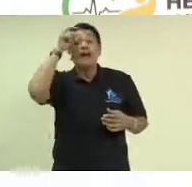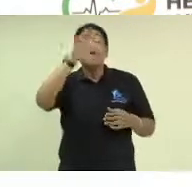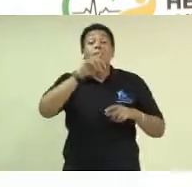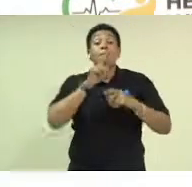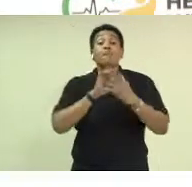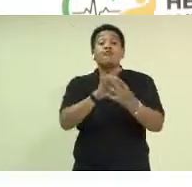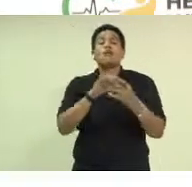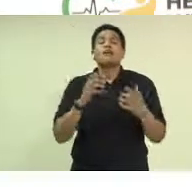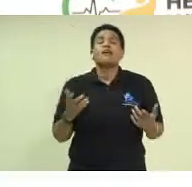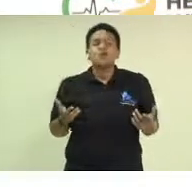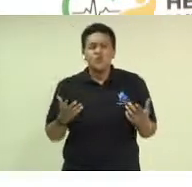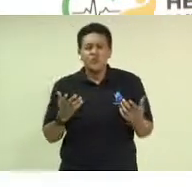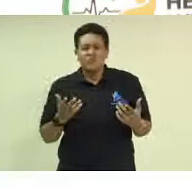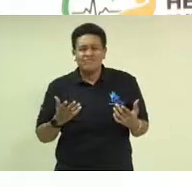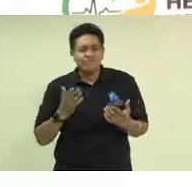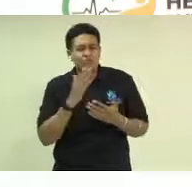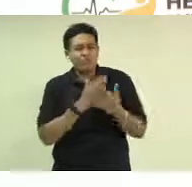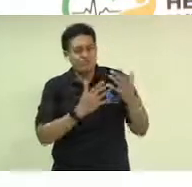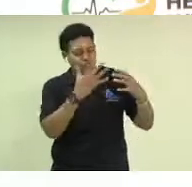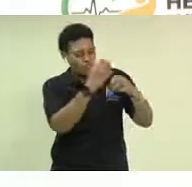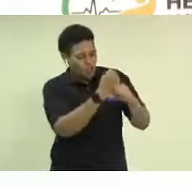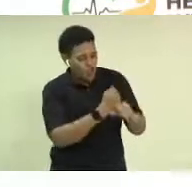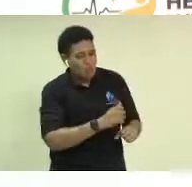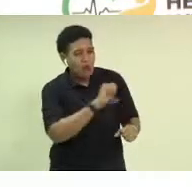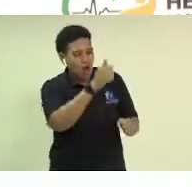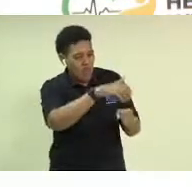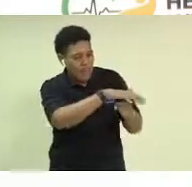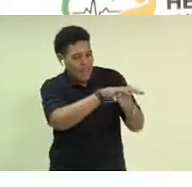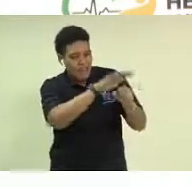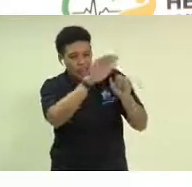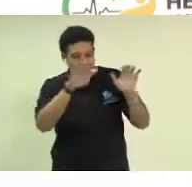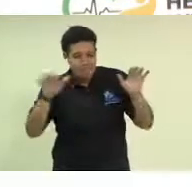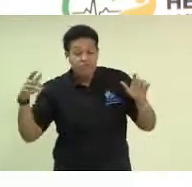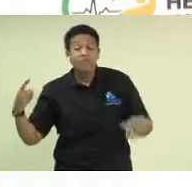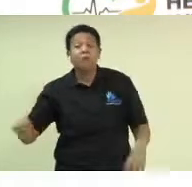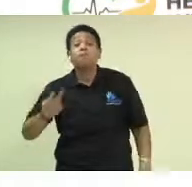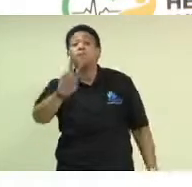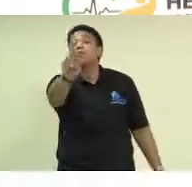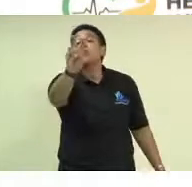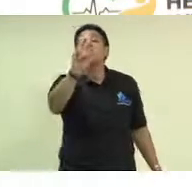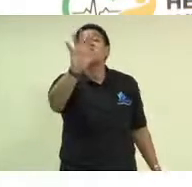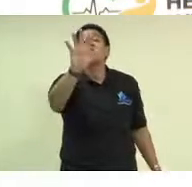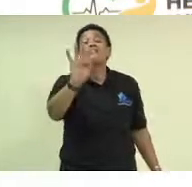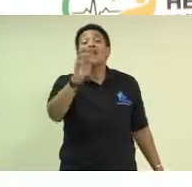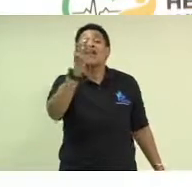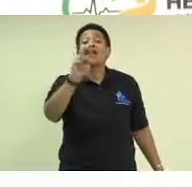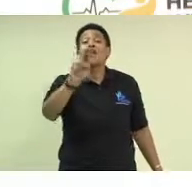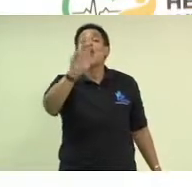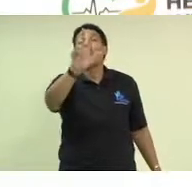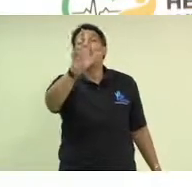As it relates to the summary of the other areas, 259 or